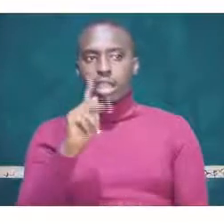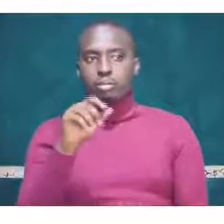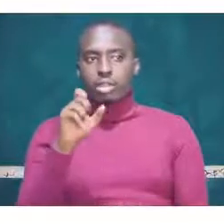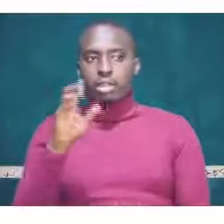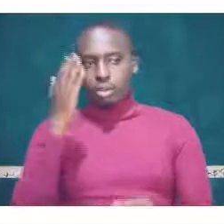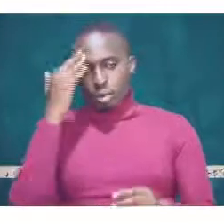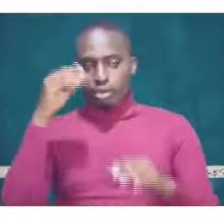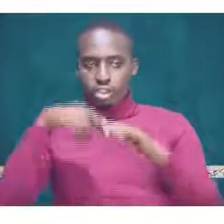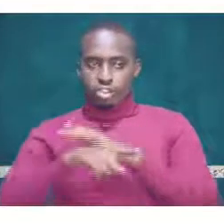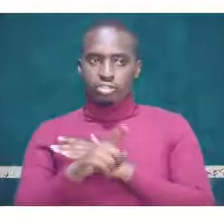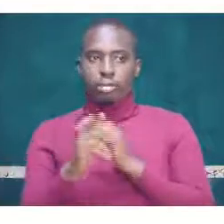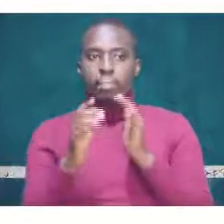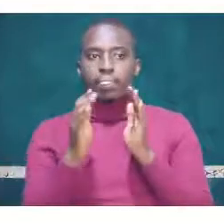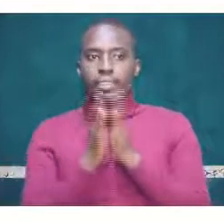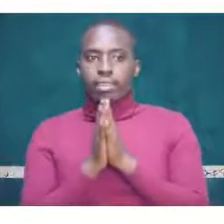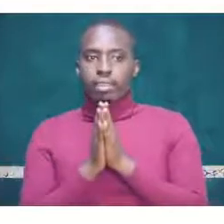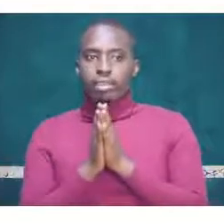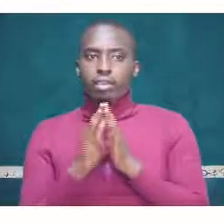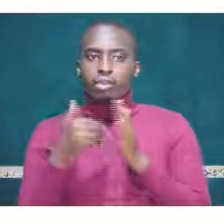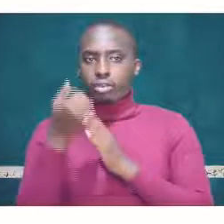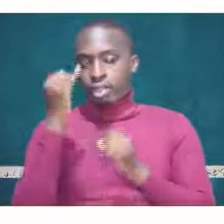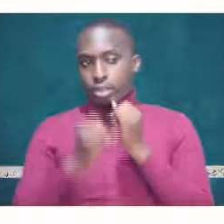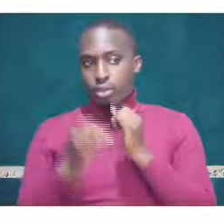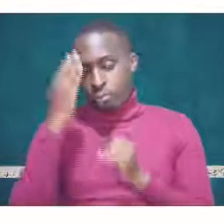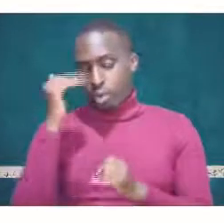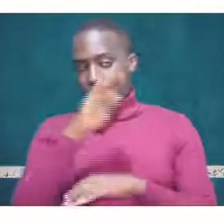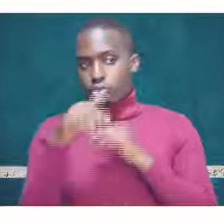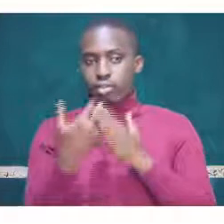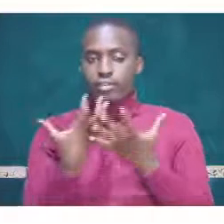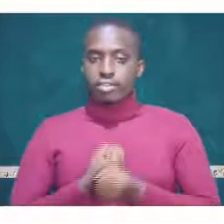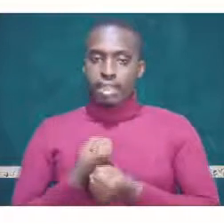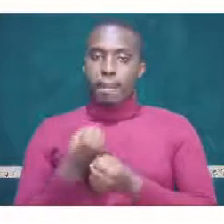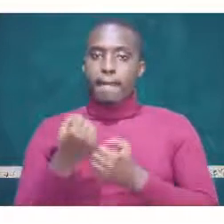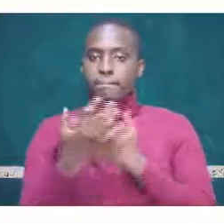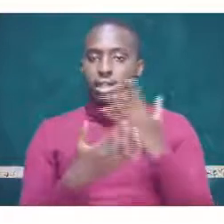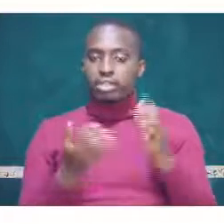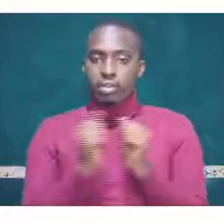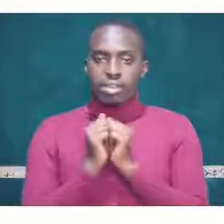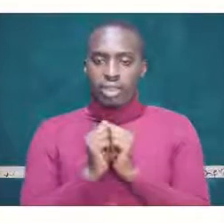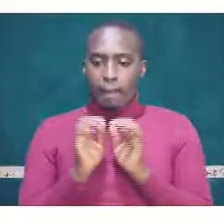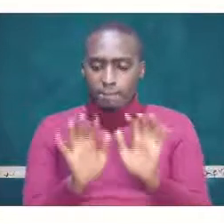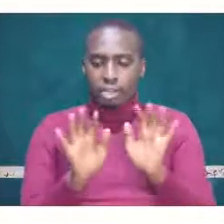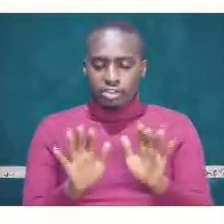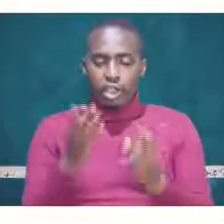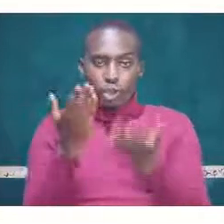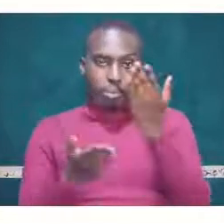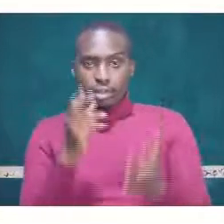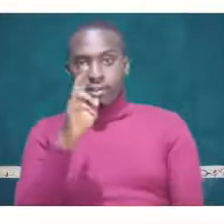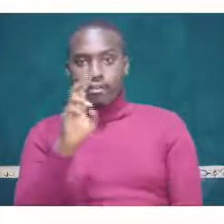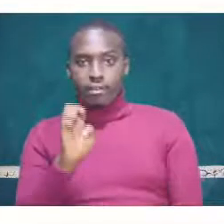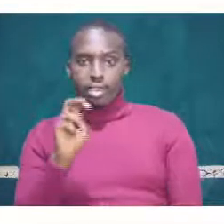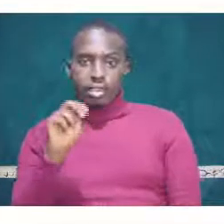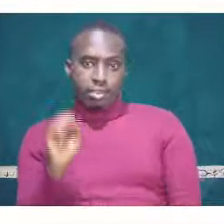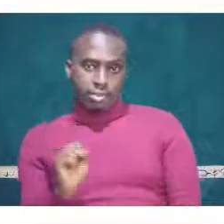enters into arterial end, because most of the arteries carry blood with high pressure compared to the veins,